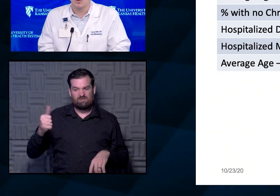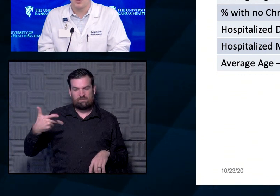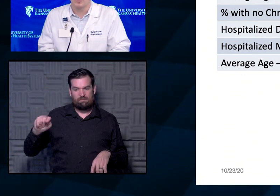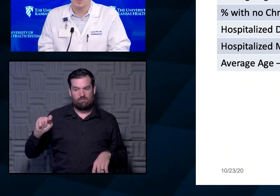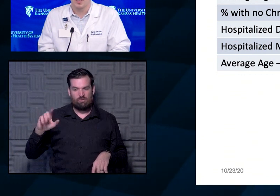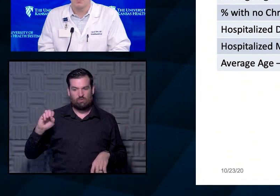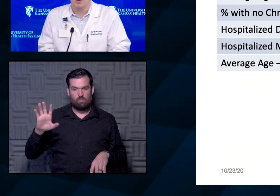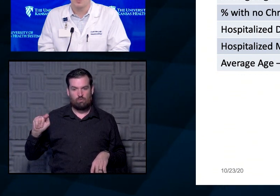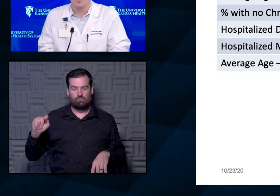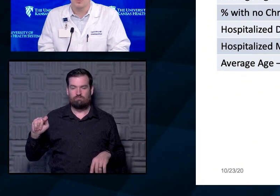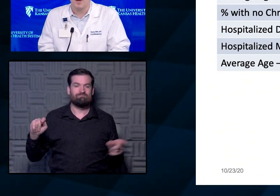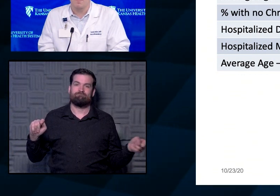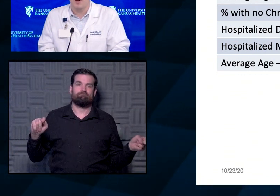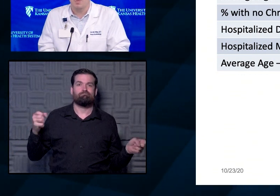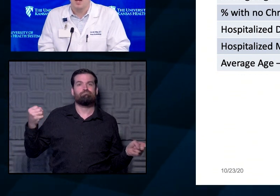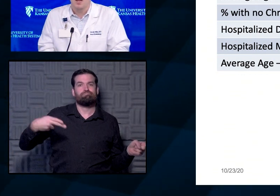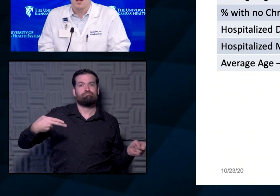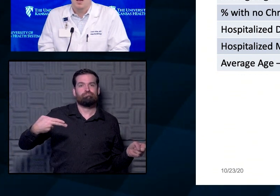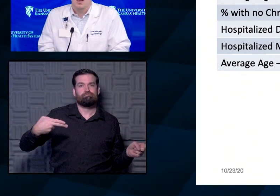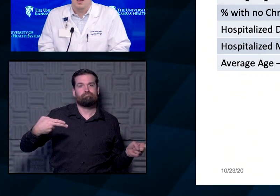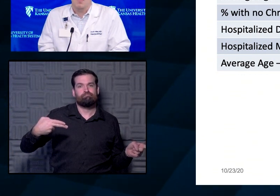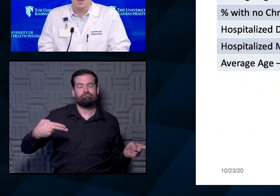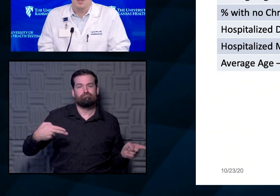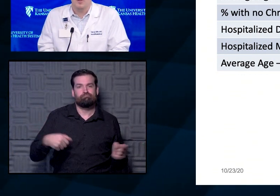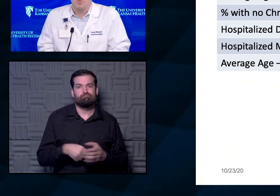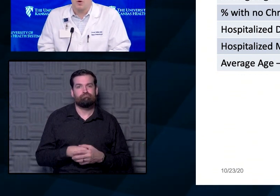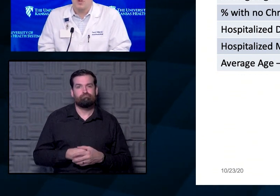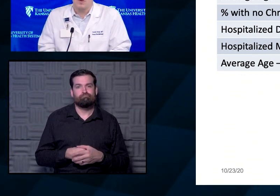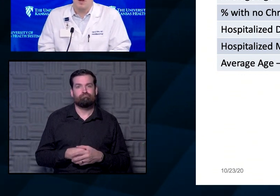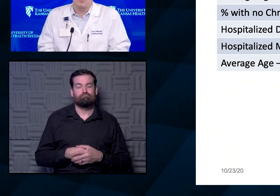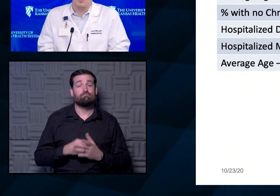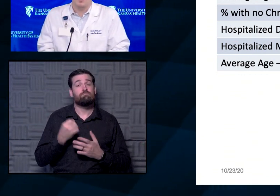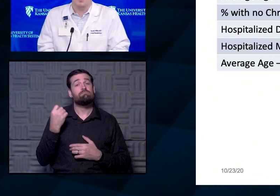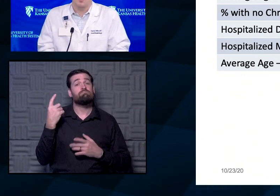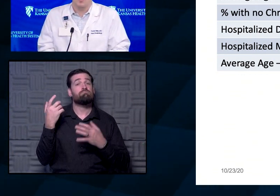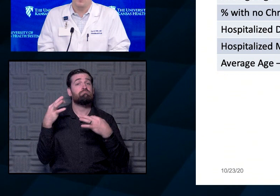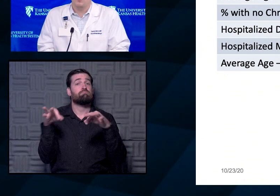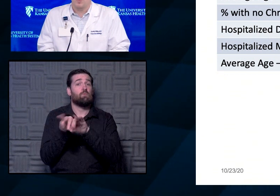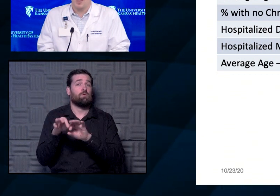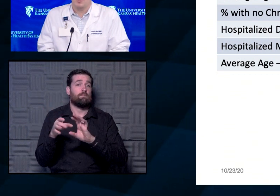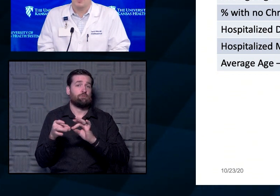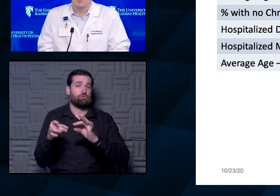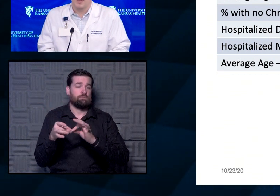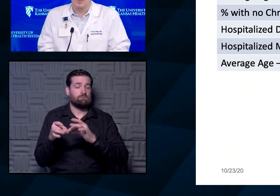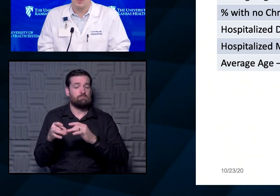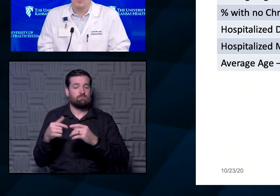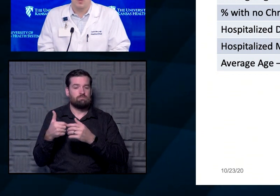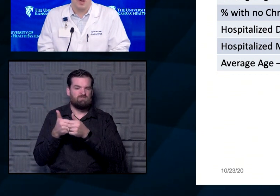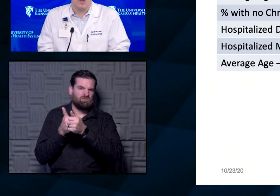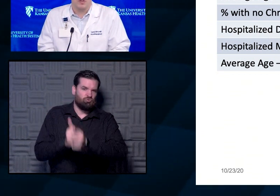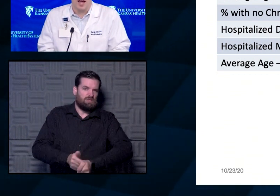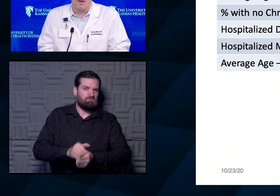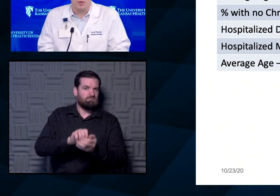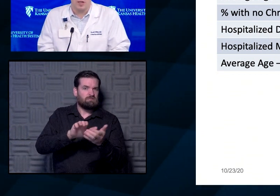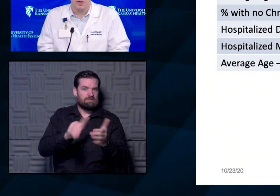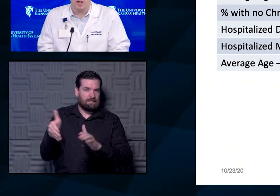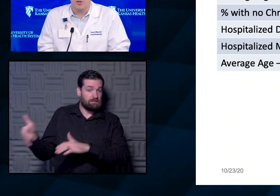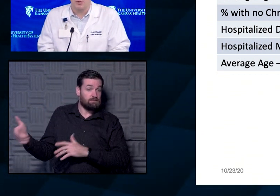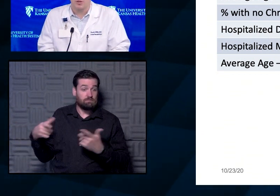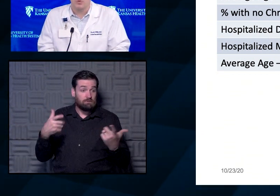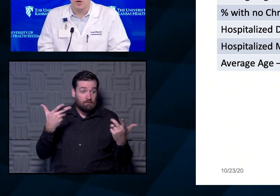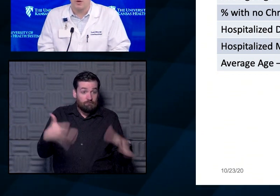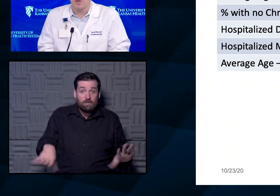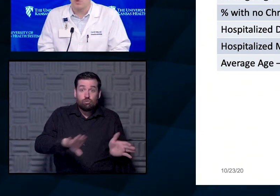and October exceeding the March-April timeframe. It is important to mention, I think, that we do track deaths for patients after they